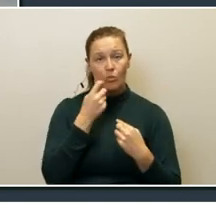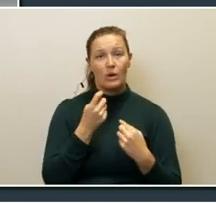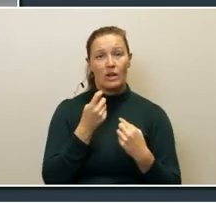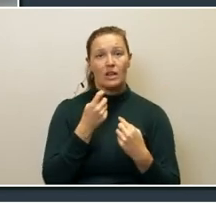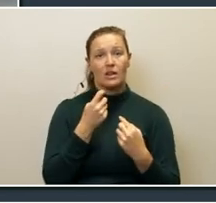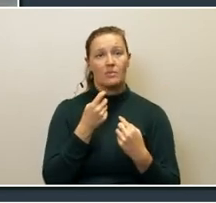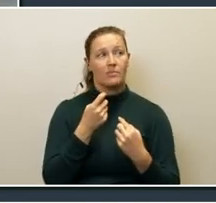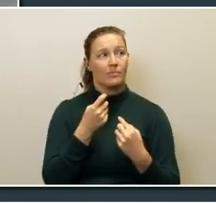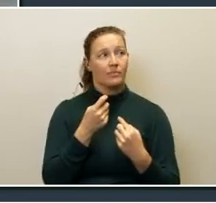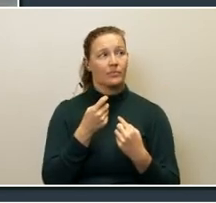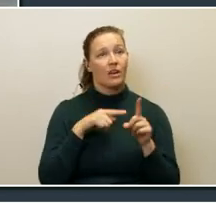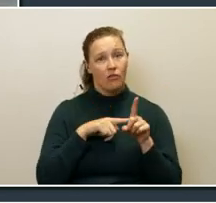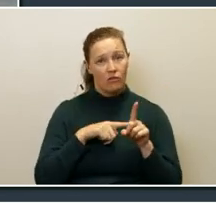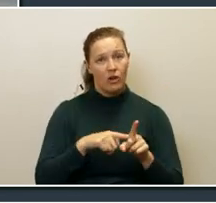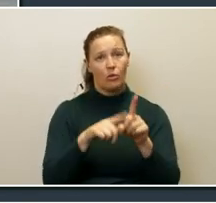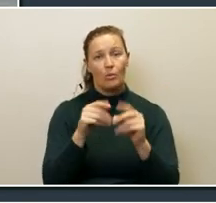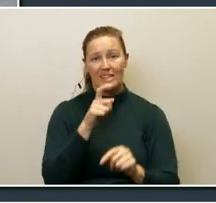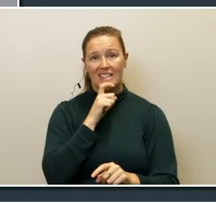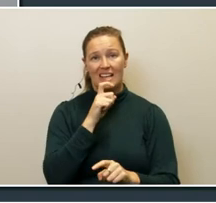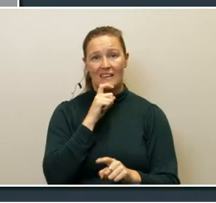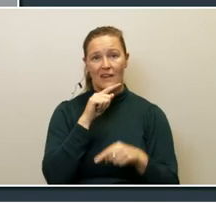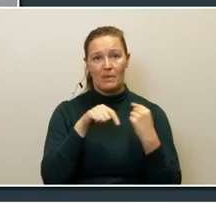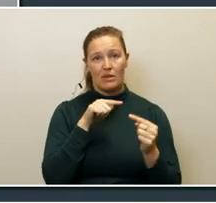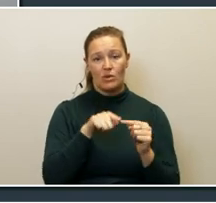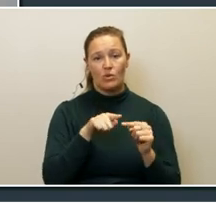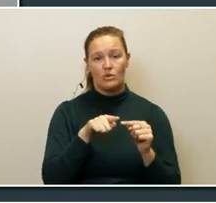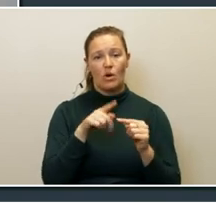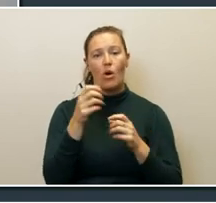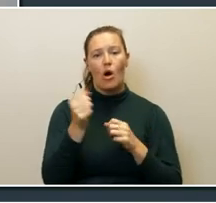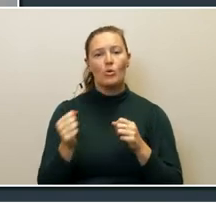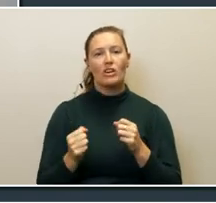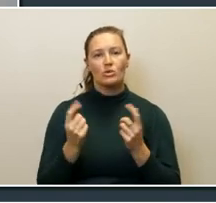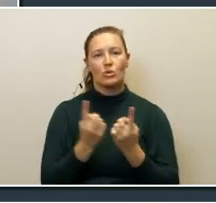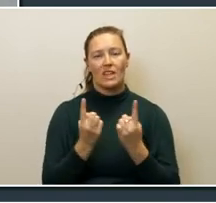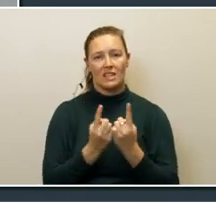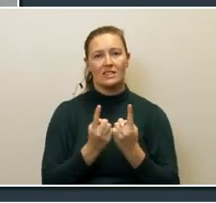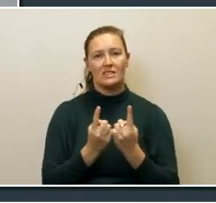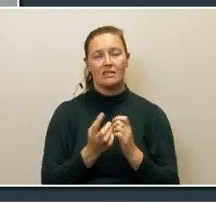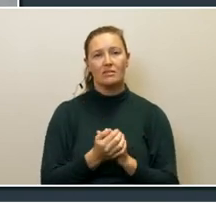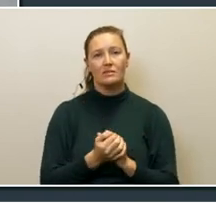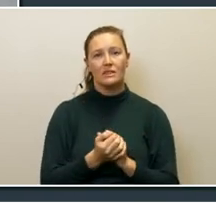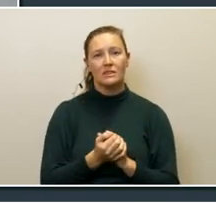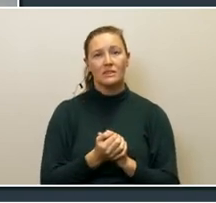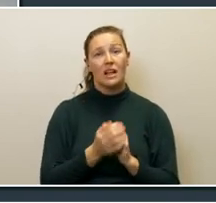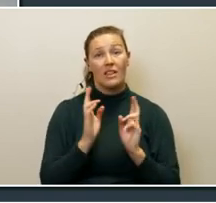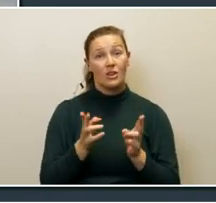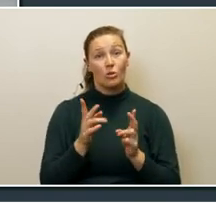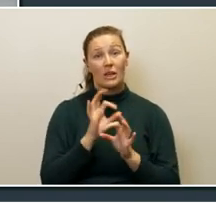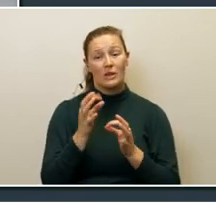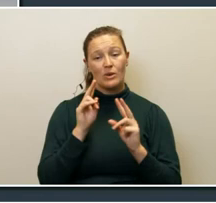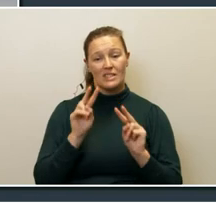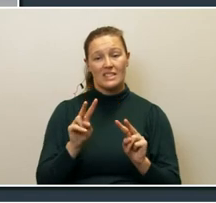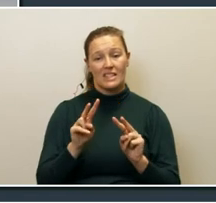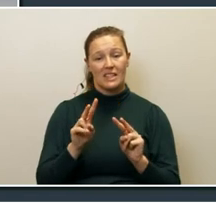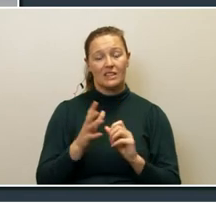certainly follow up with staff with regards to those sort of operational matters which don't typically come to us